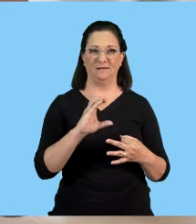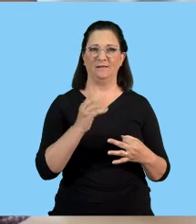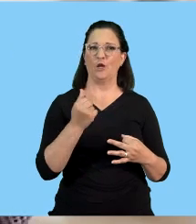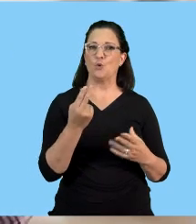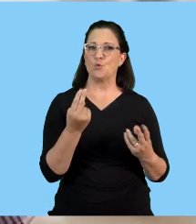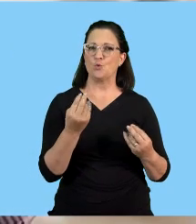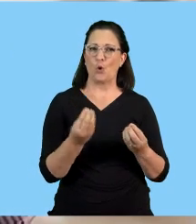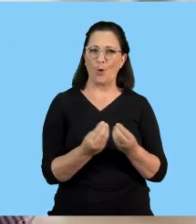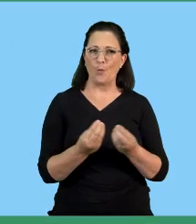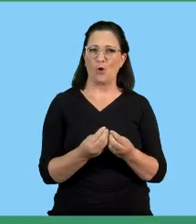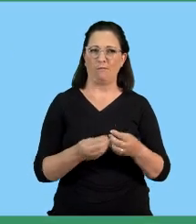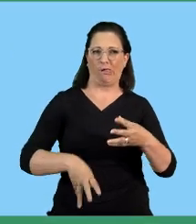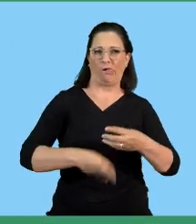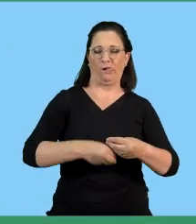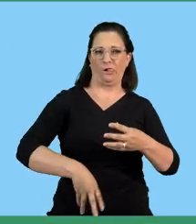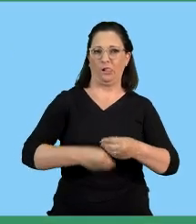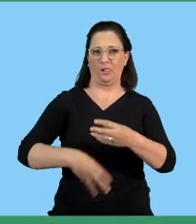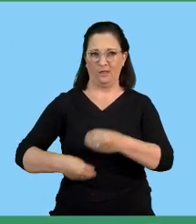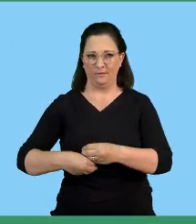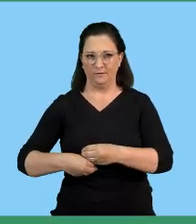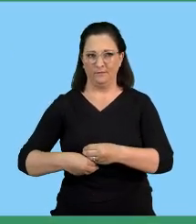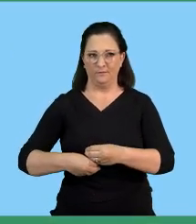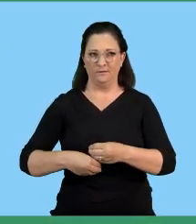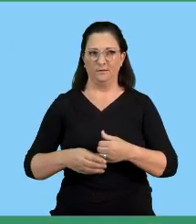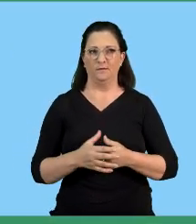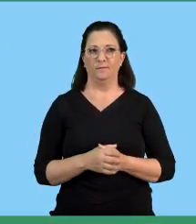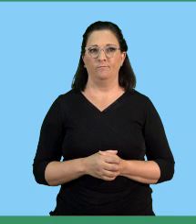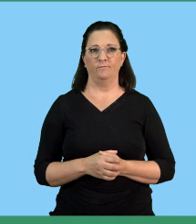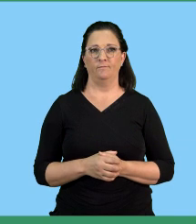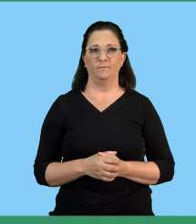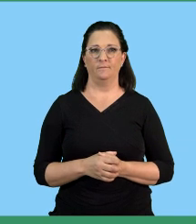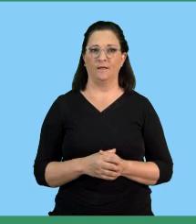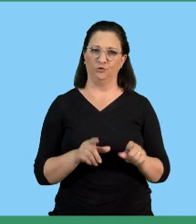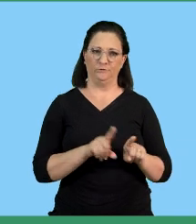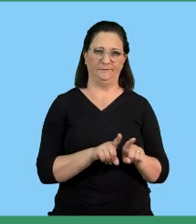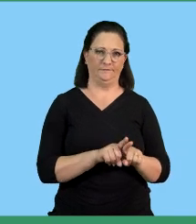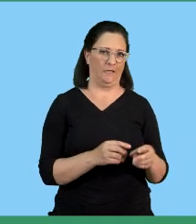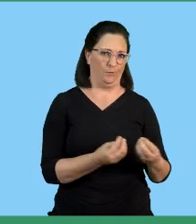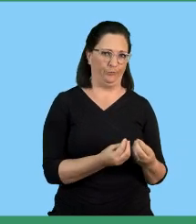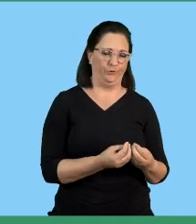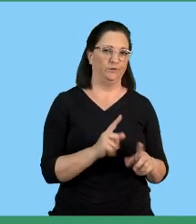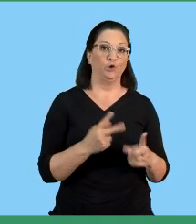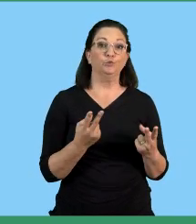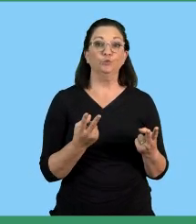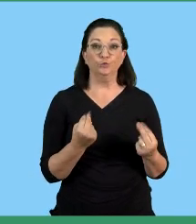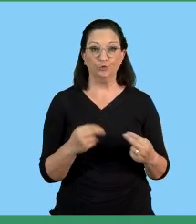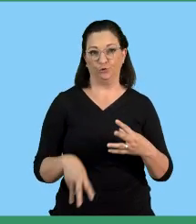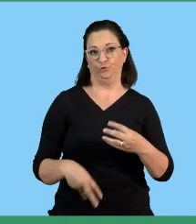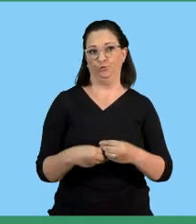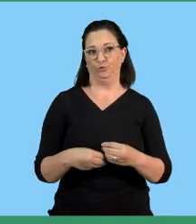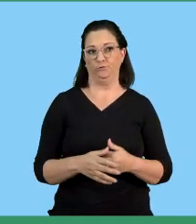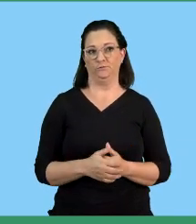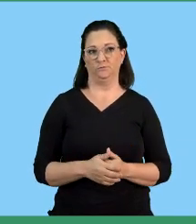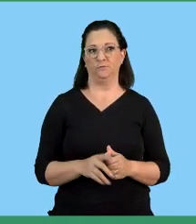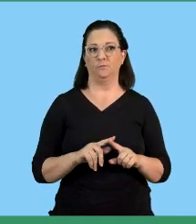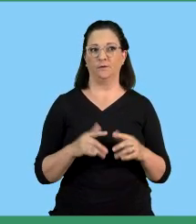adding new products. We are adding new products, but the manner in which these products are added, it's different. It's not the same. Right, so as mentioned, we're